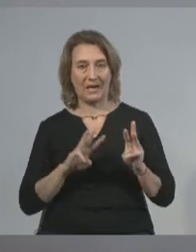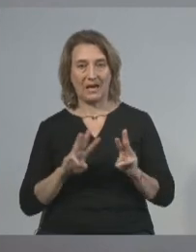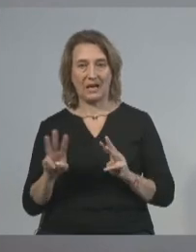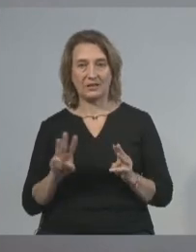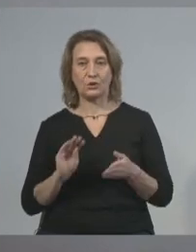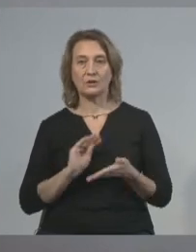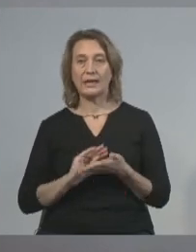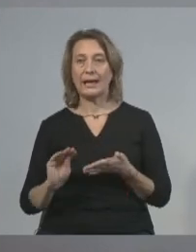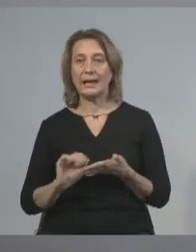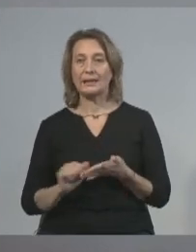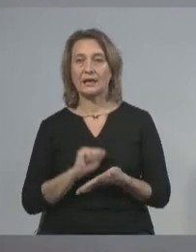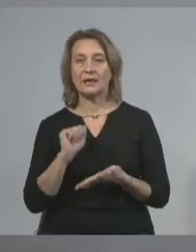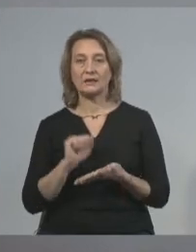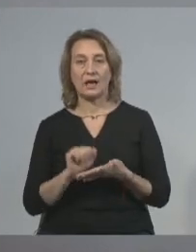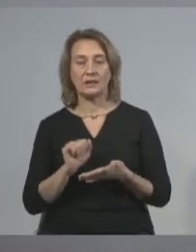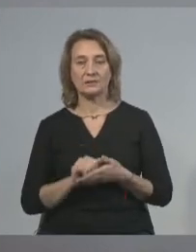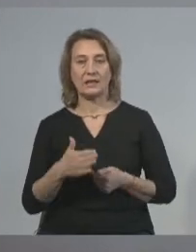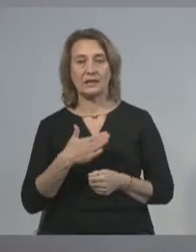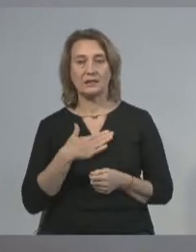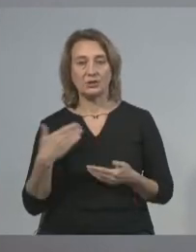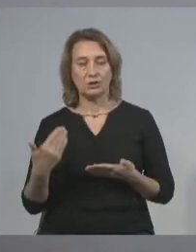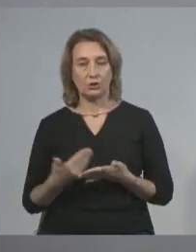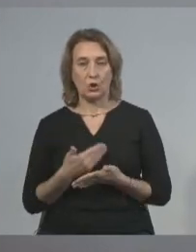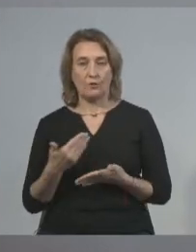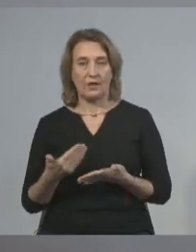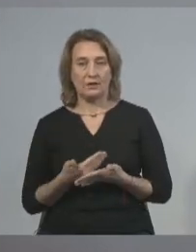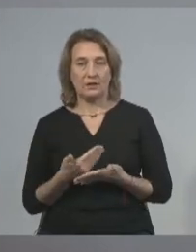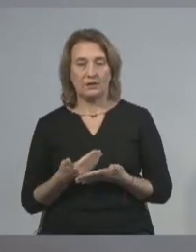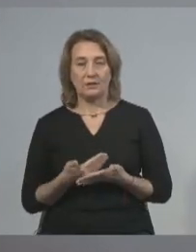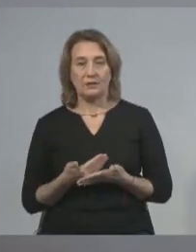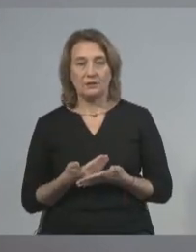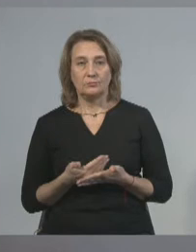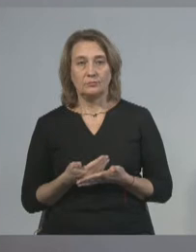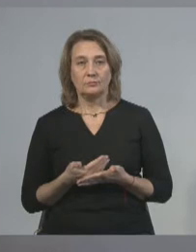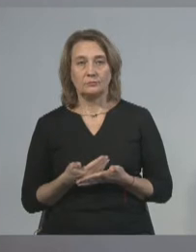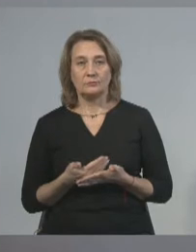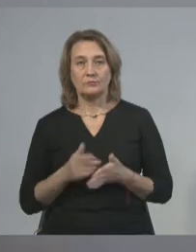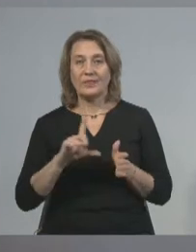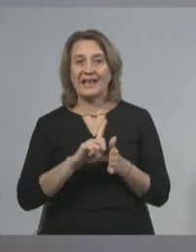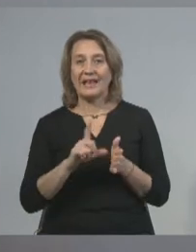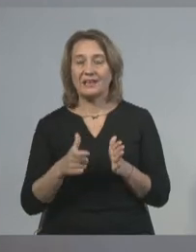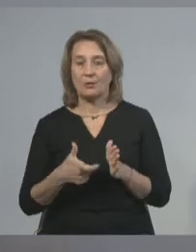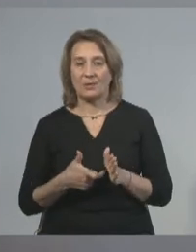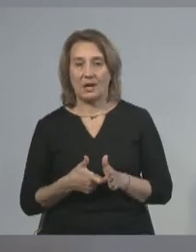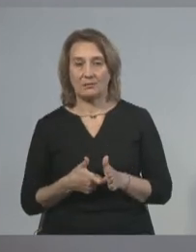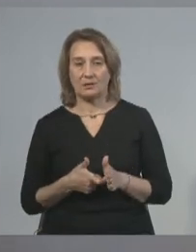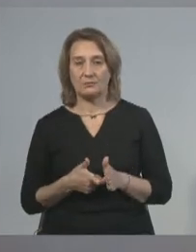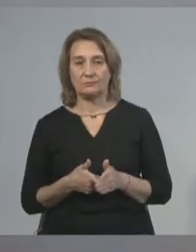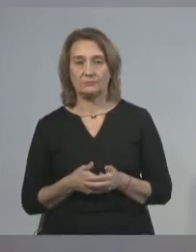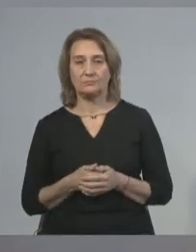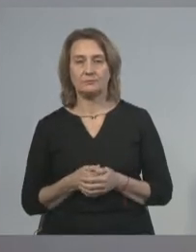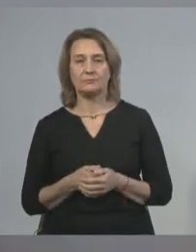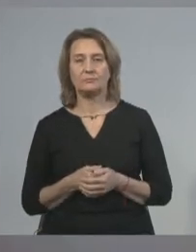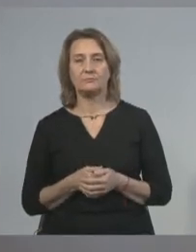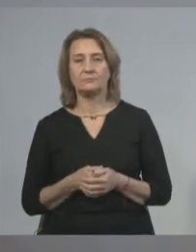editors couldn't decide uh about headlines about position about site or story and of course about angle how we are